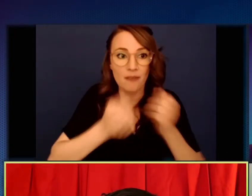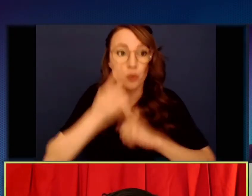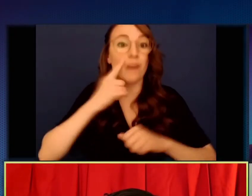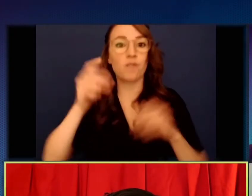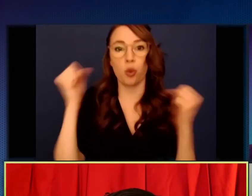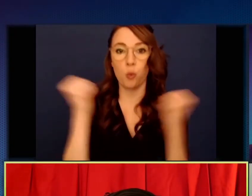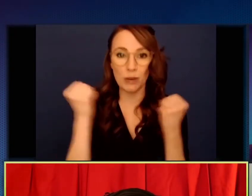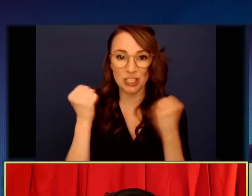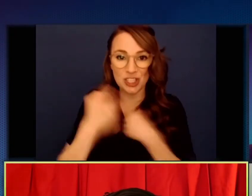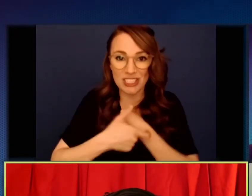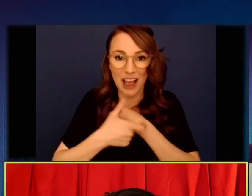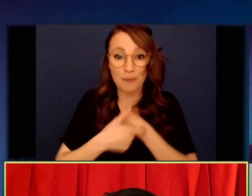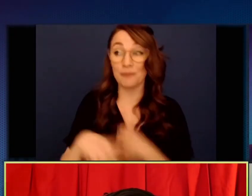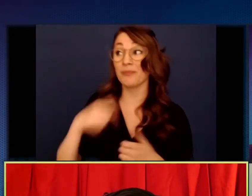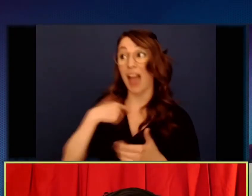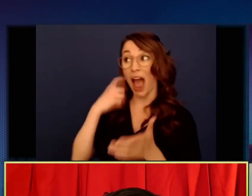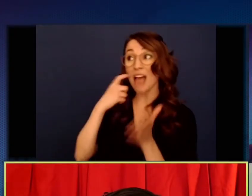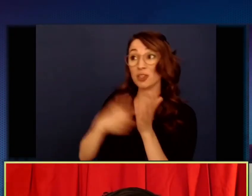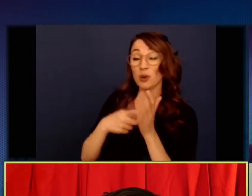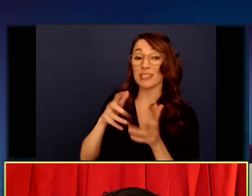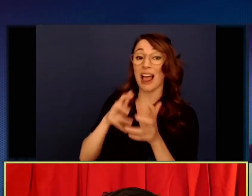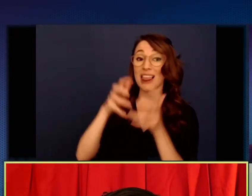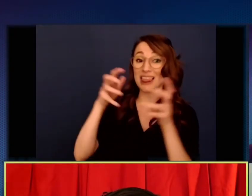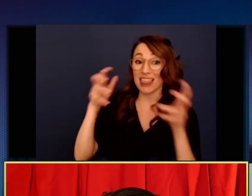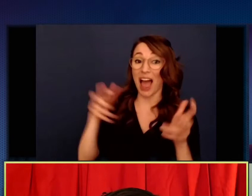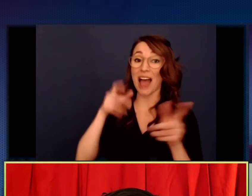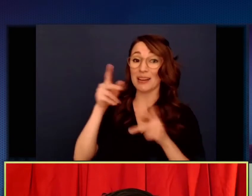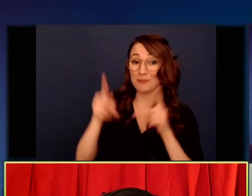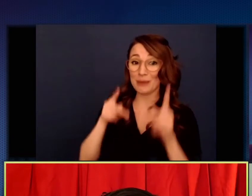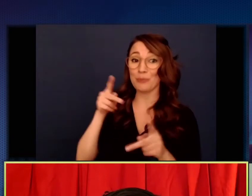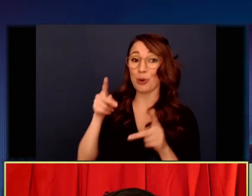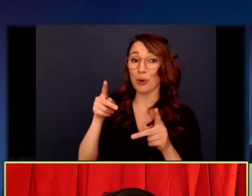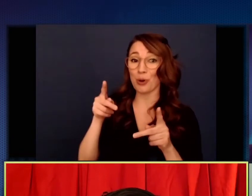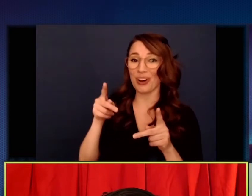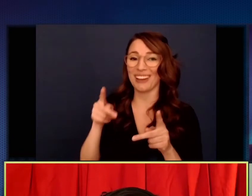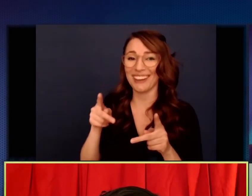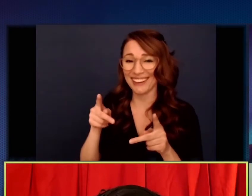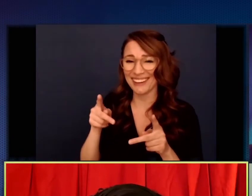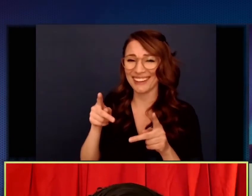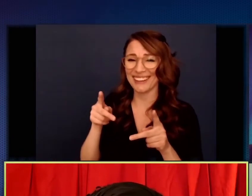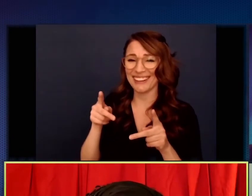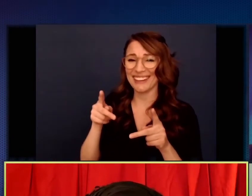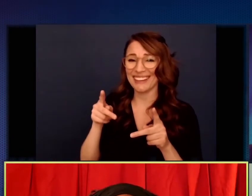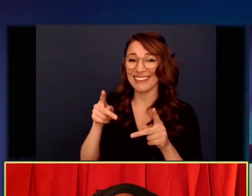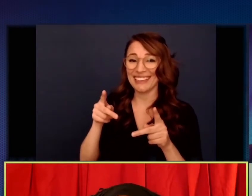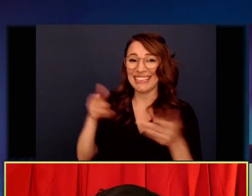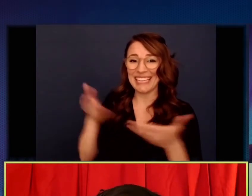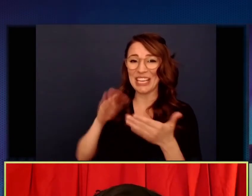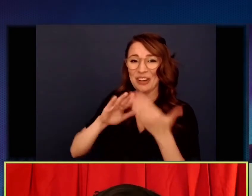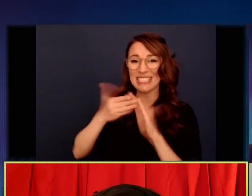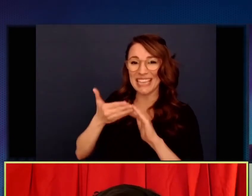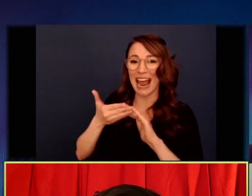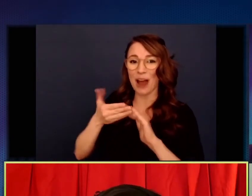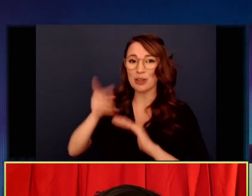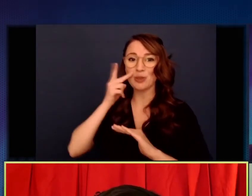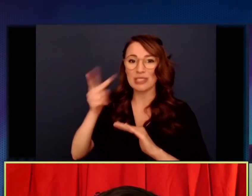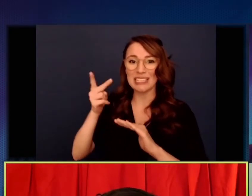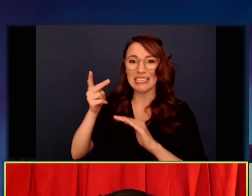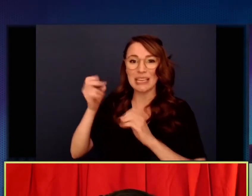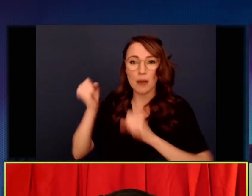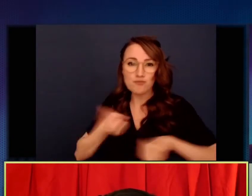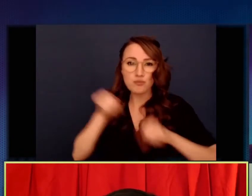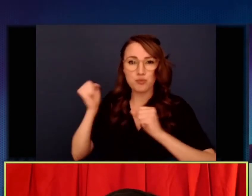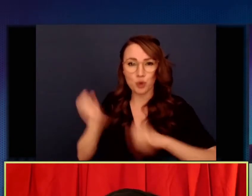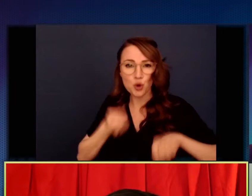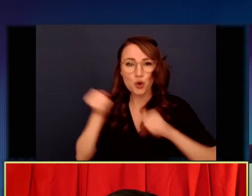I did notice a lot of people with brooms around town today, and I thought that's what they must be doing, because you don't see just people walking around with brooms.